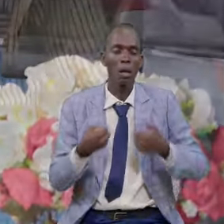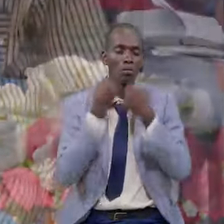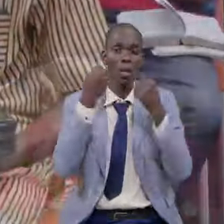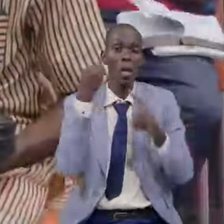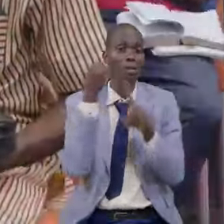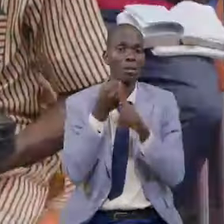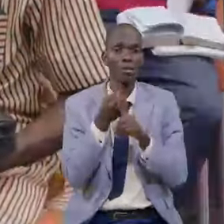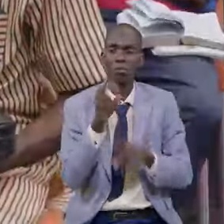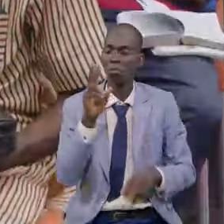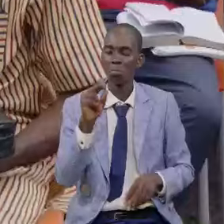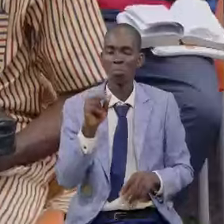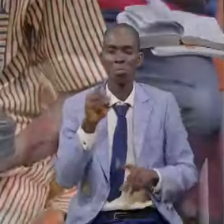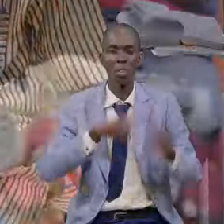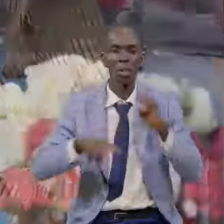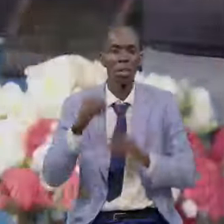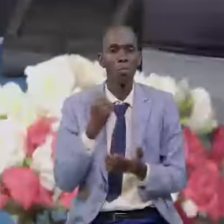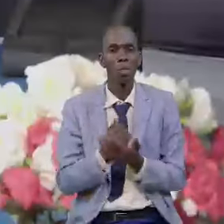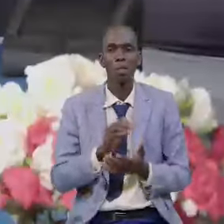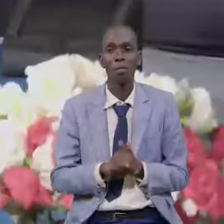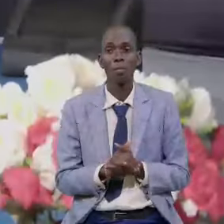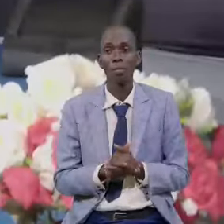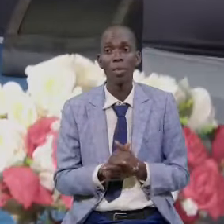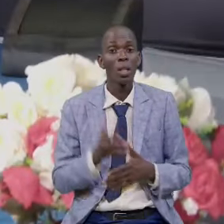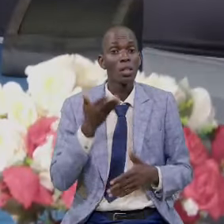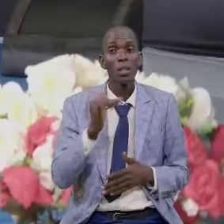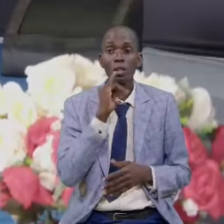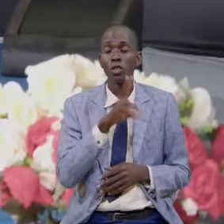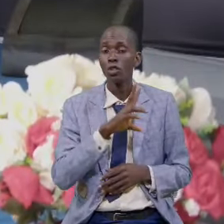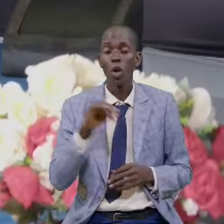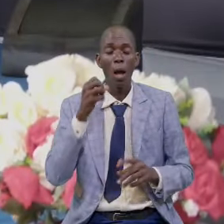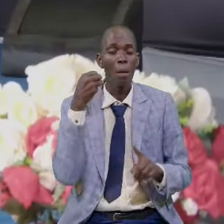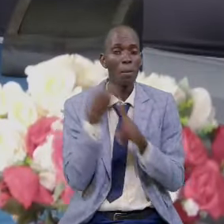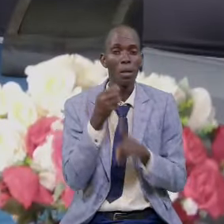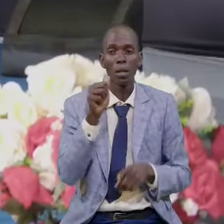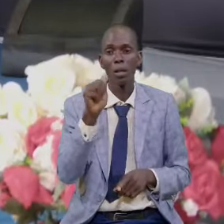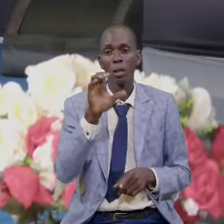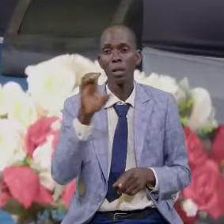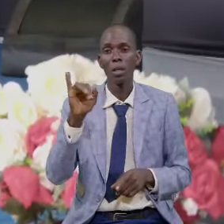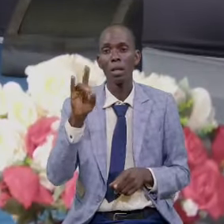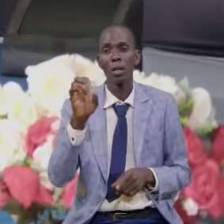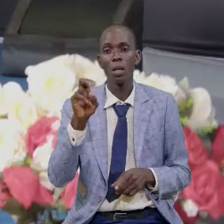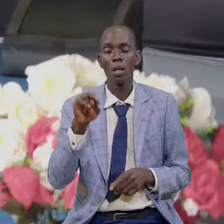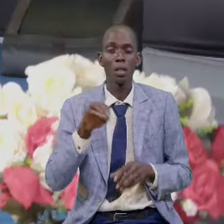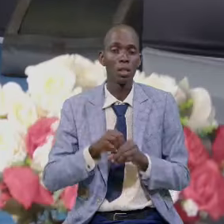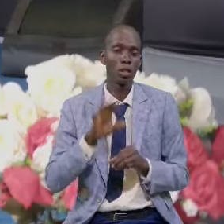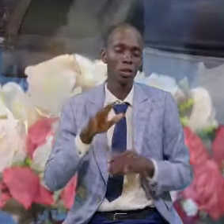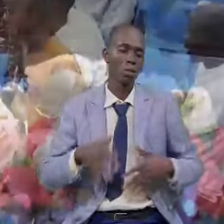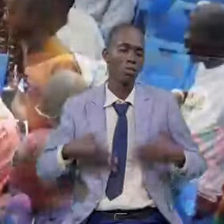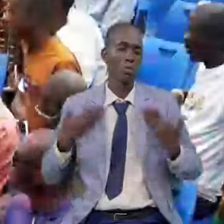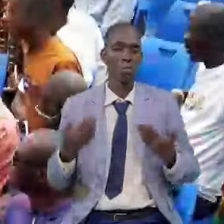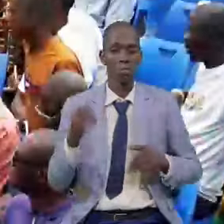Amen. There's no accident in your life. I am not an